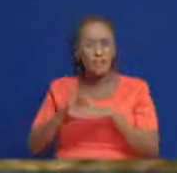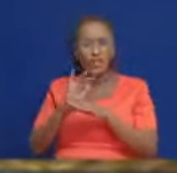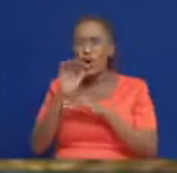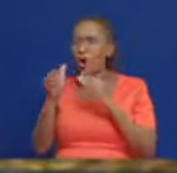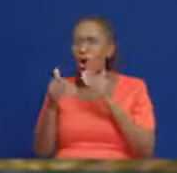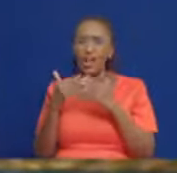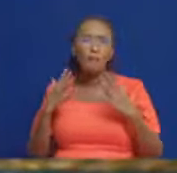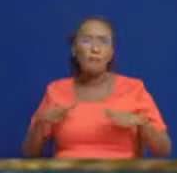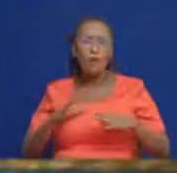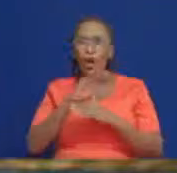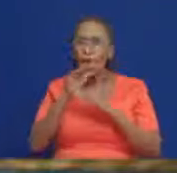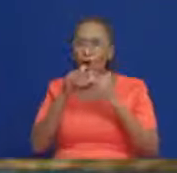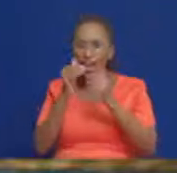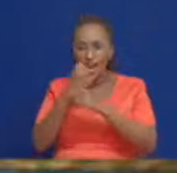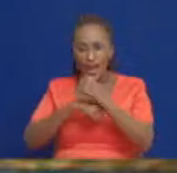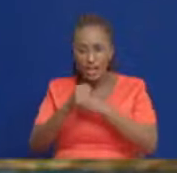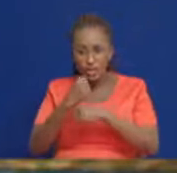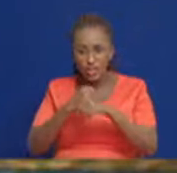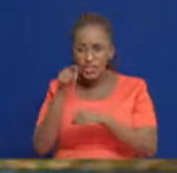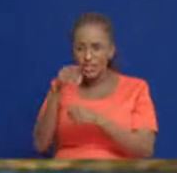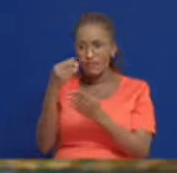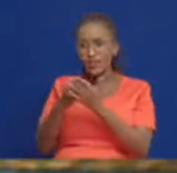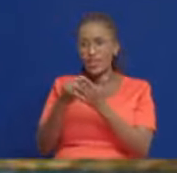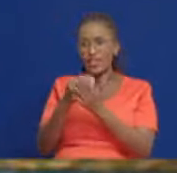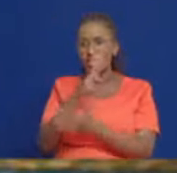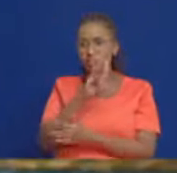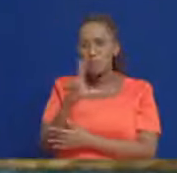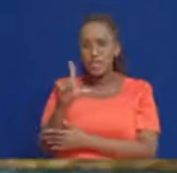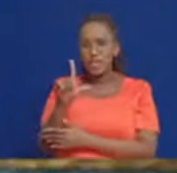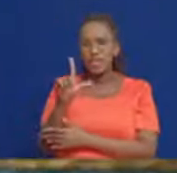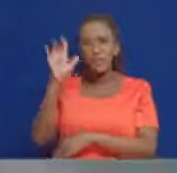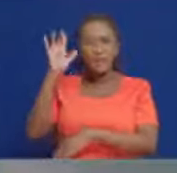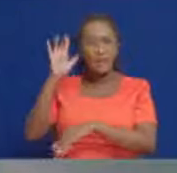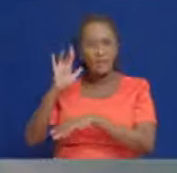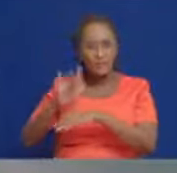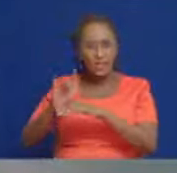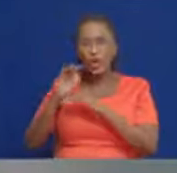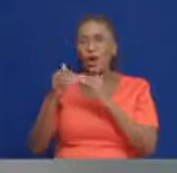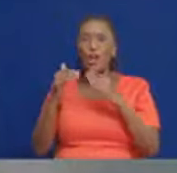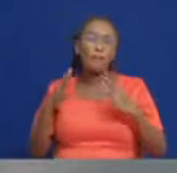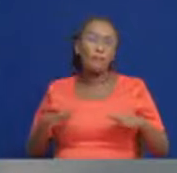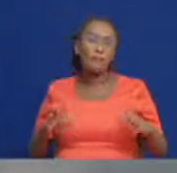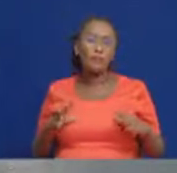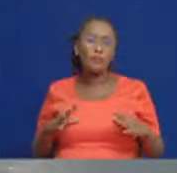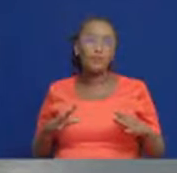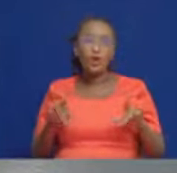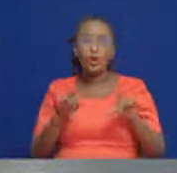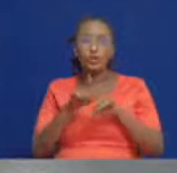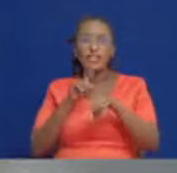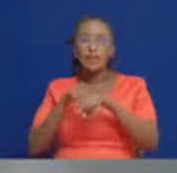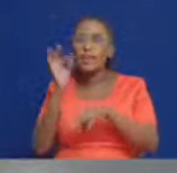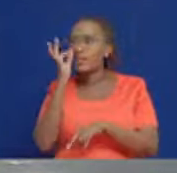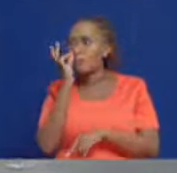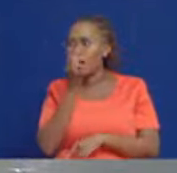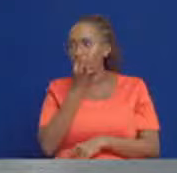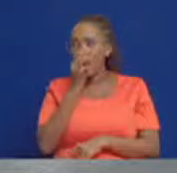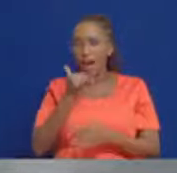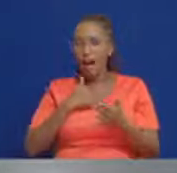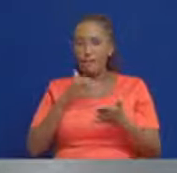Every action in this finance bill, it has ripple effect kwa kila mtu. Lakini wakati ya kibaki, we reached a point